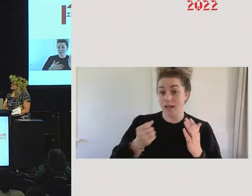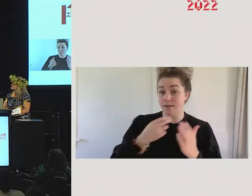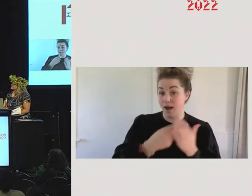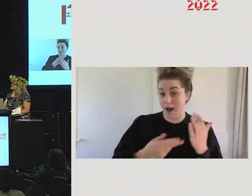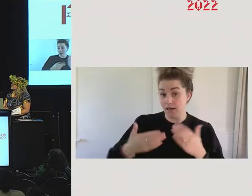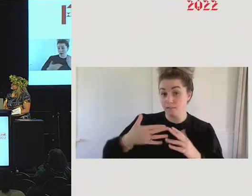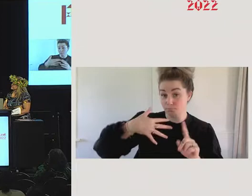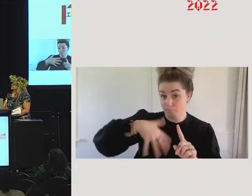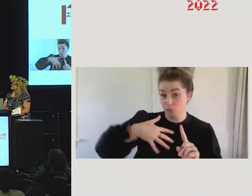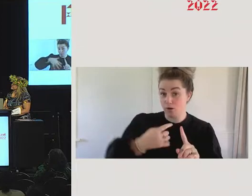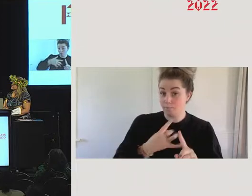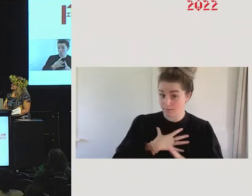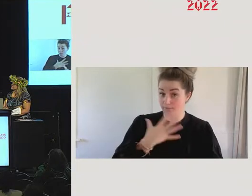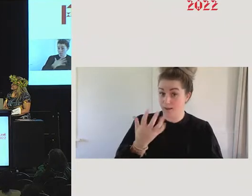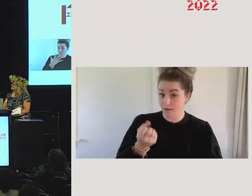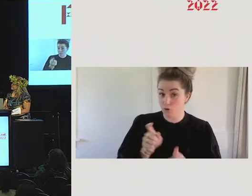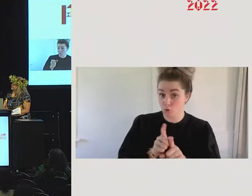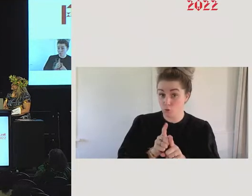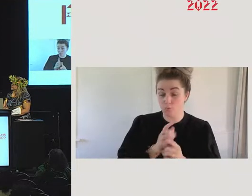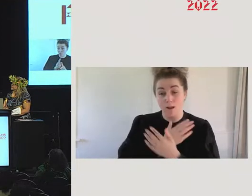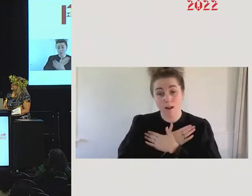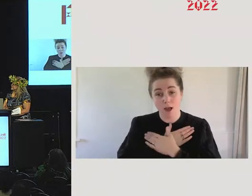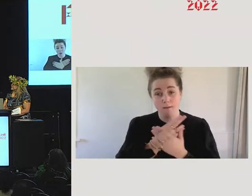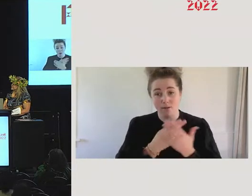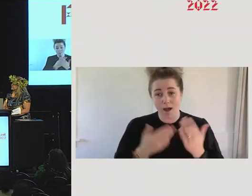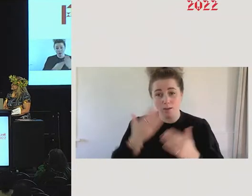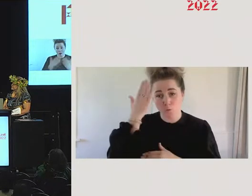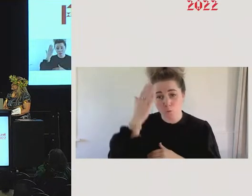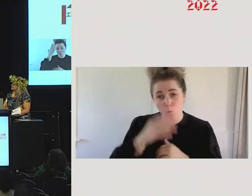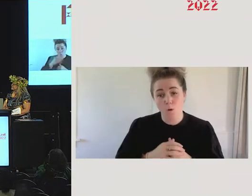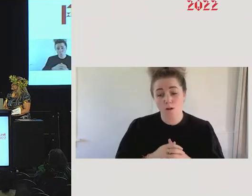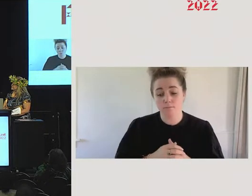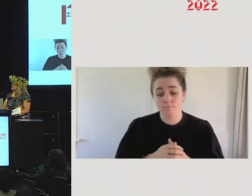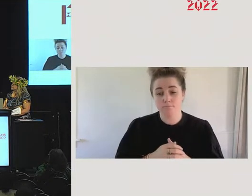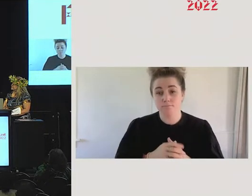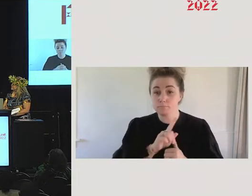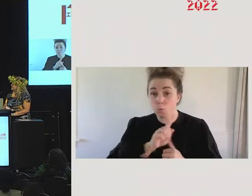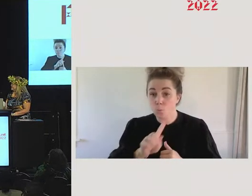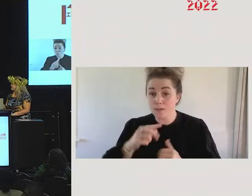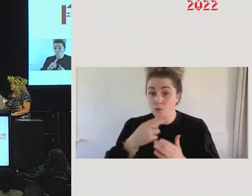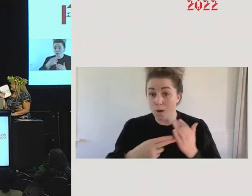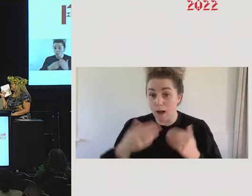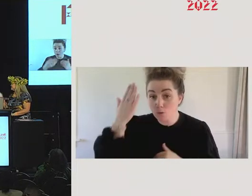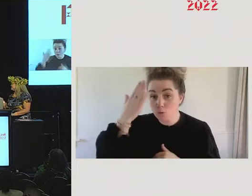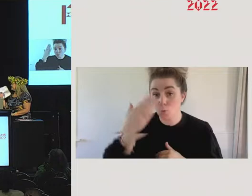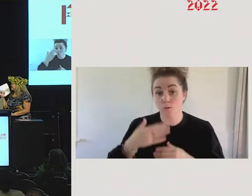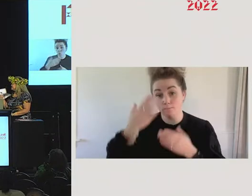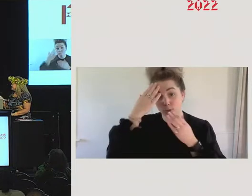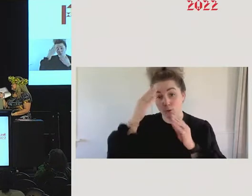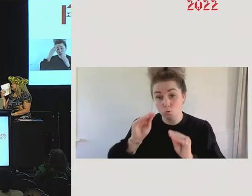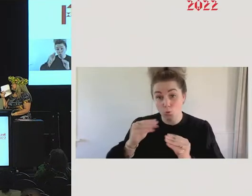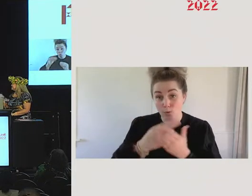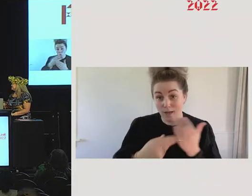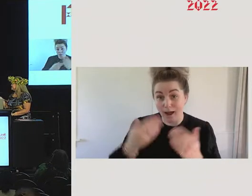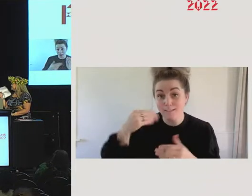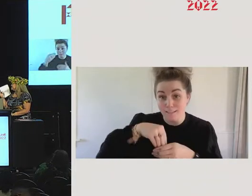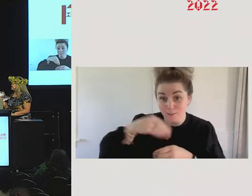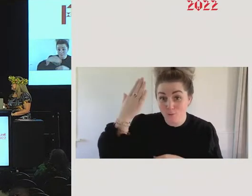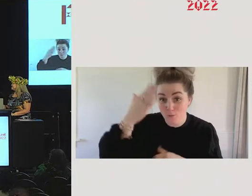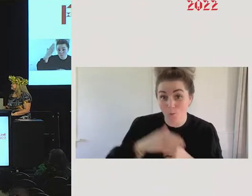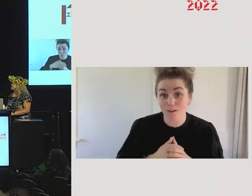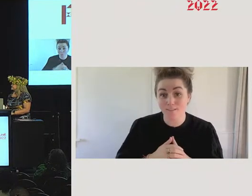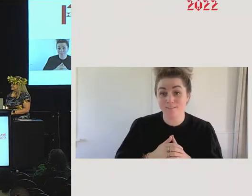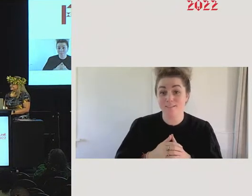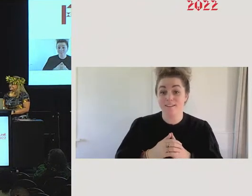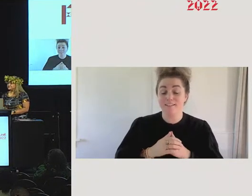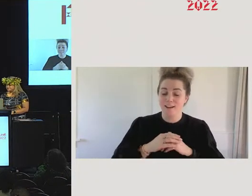background um loved art at school went to Art School taught art at school and now